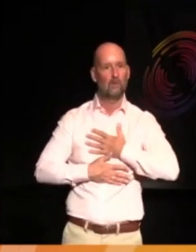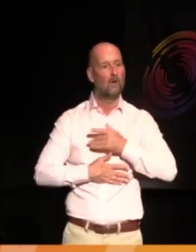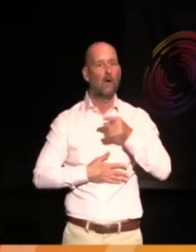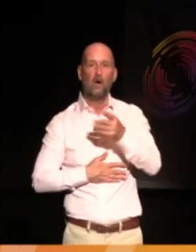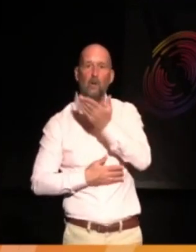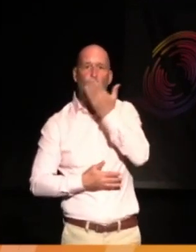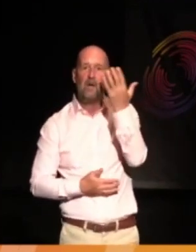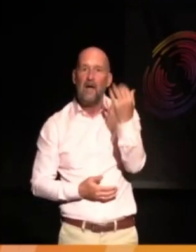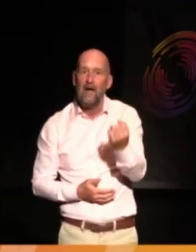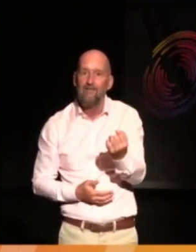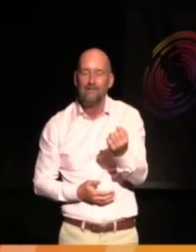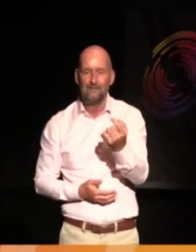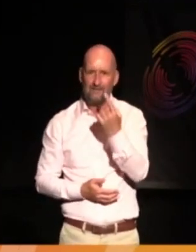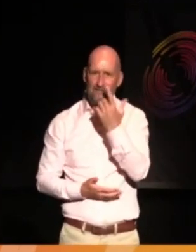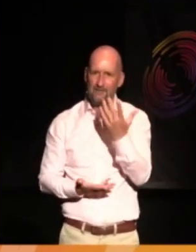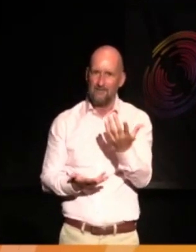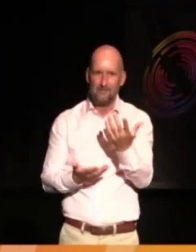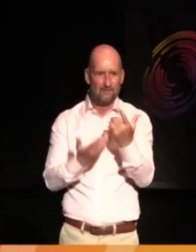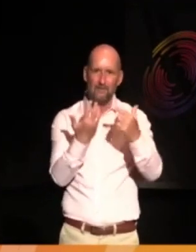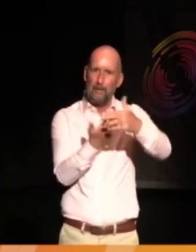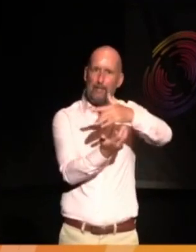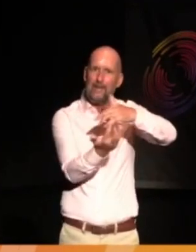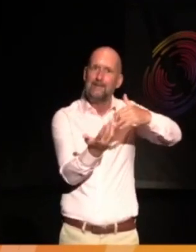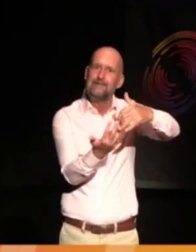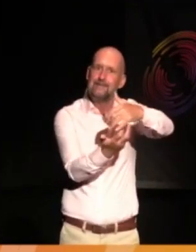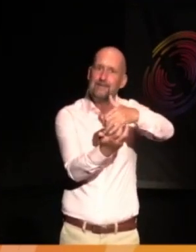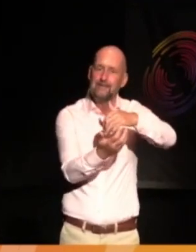isn't, but that